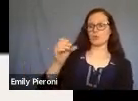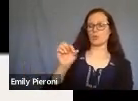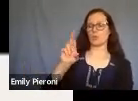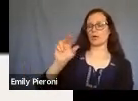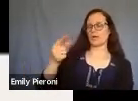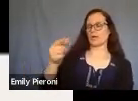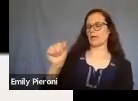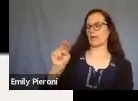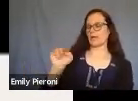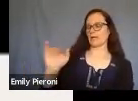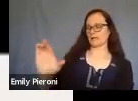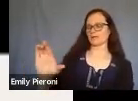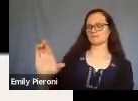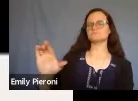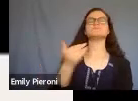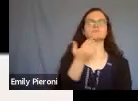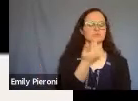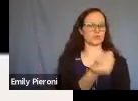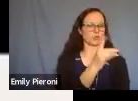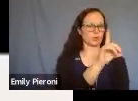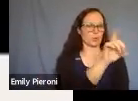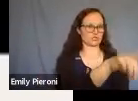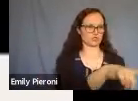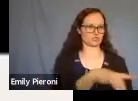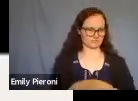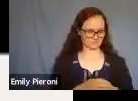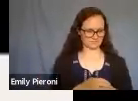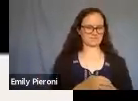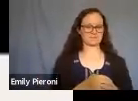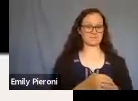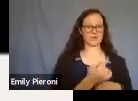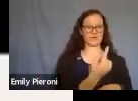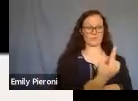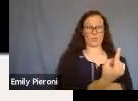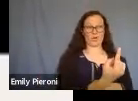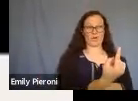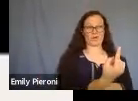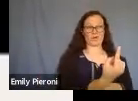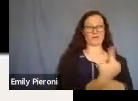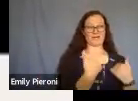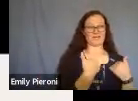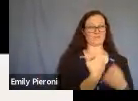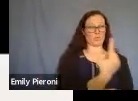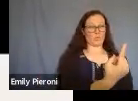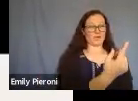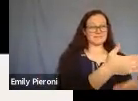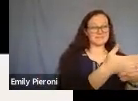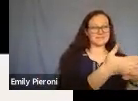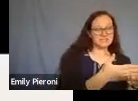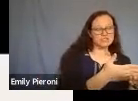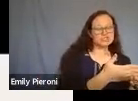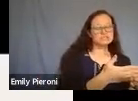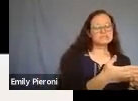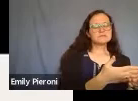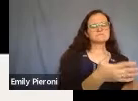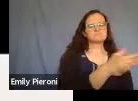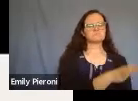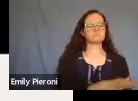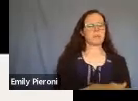So very good question. Right now we have one section that is